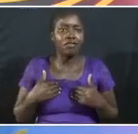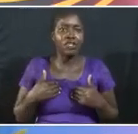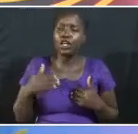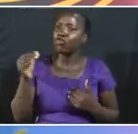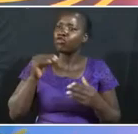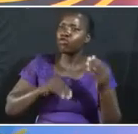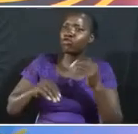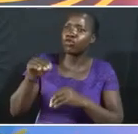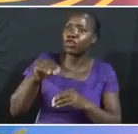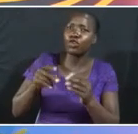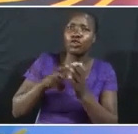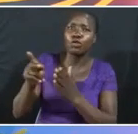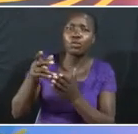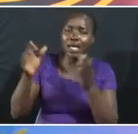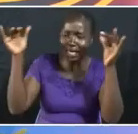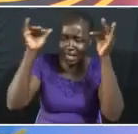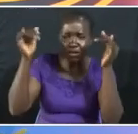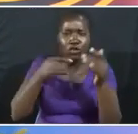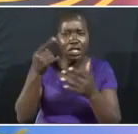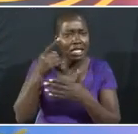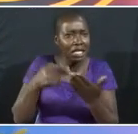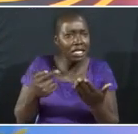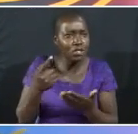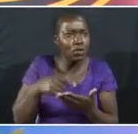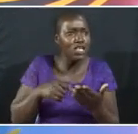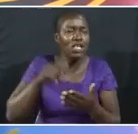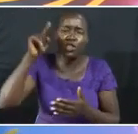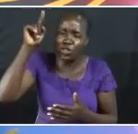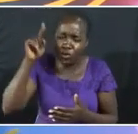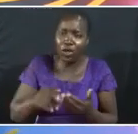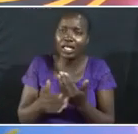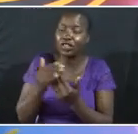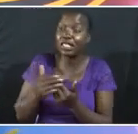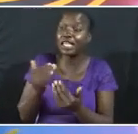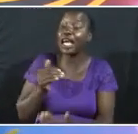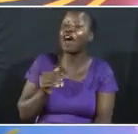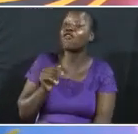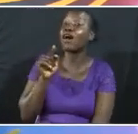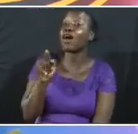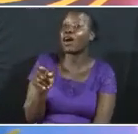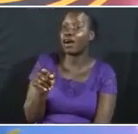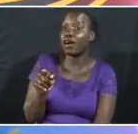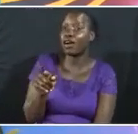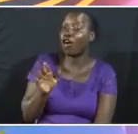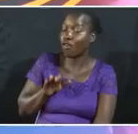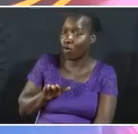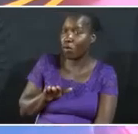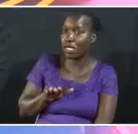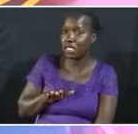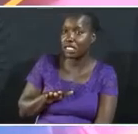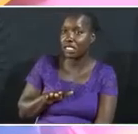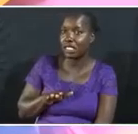fundraise to pay dowry? What are you telling us? You cannot take care of a woman.